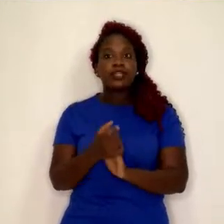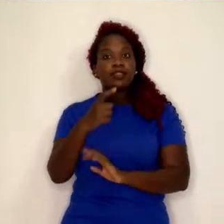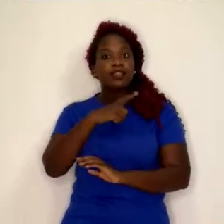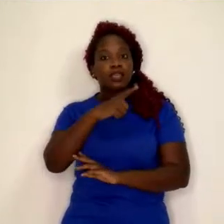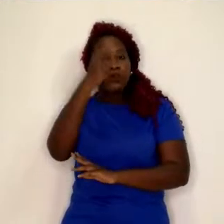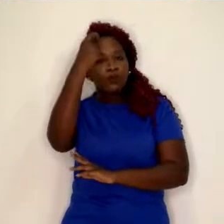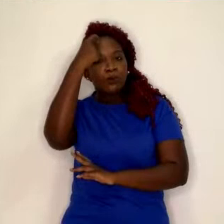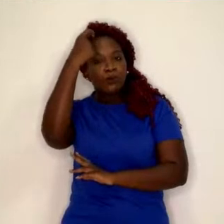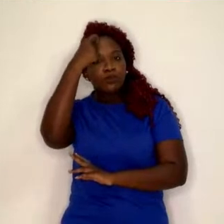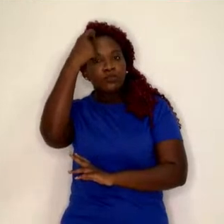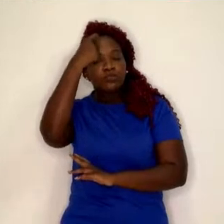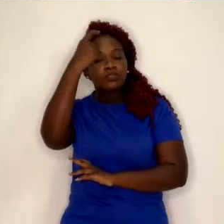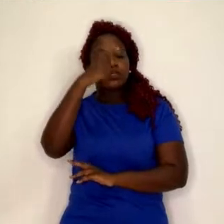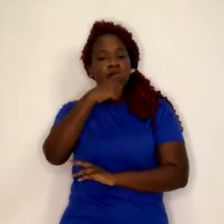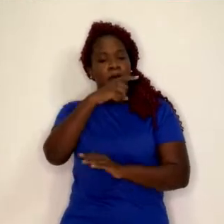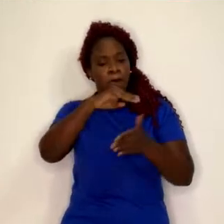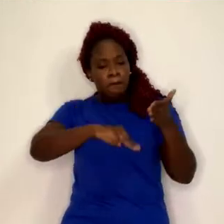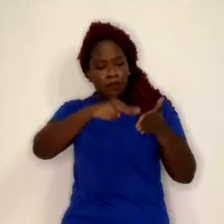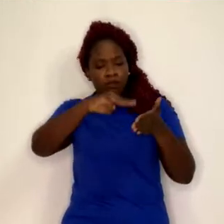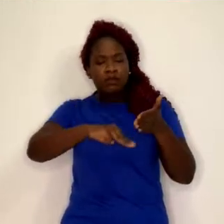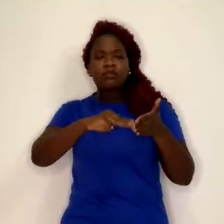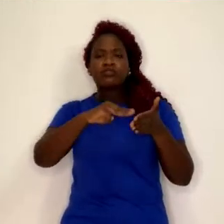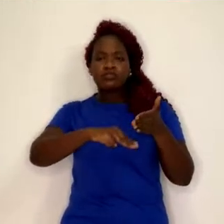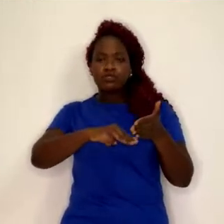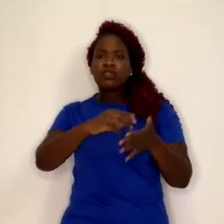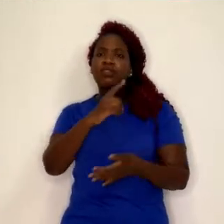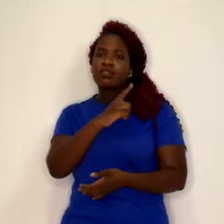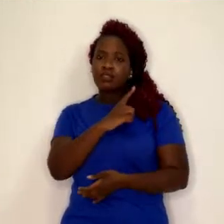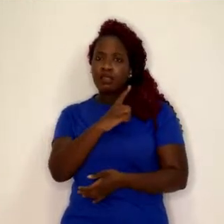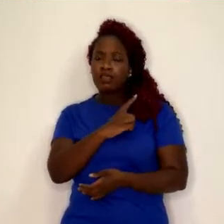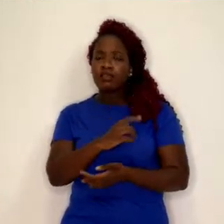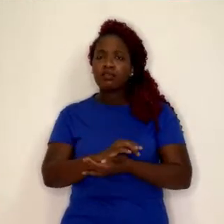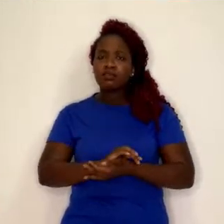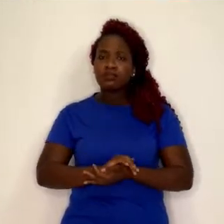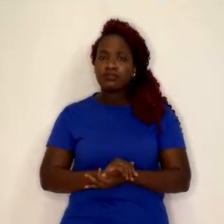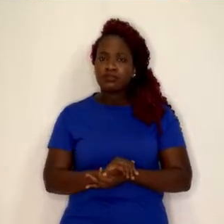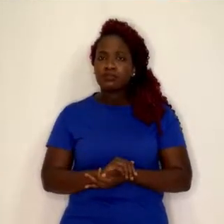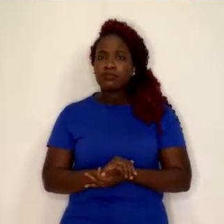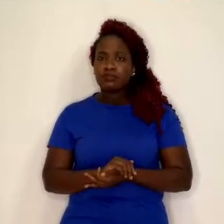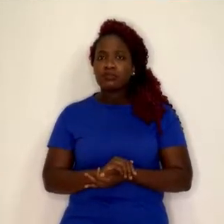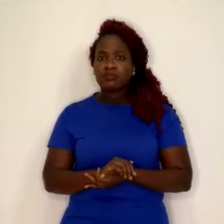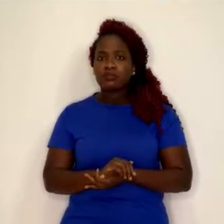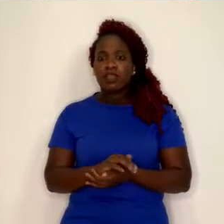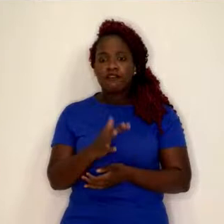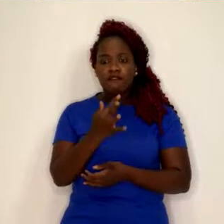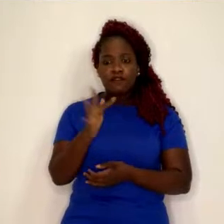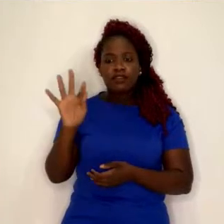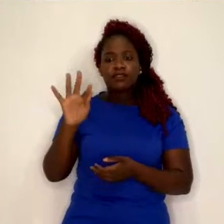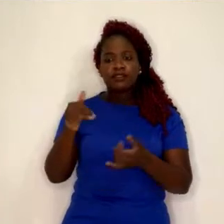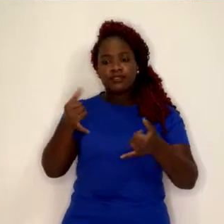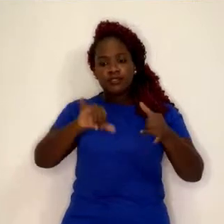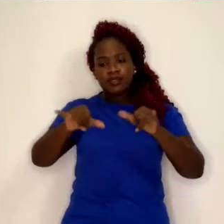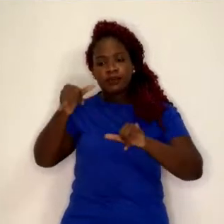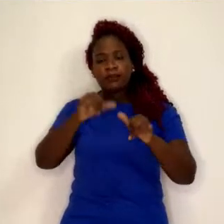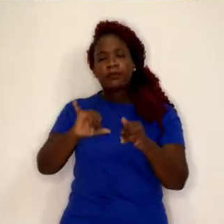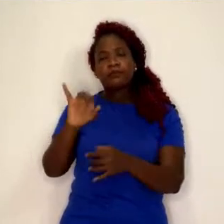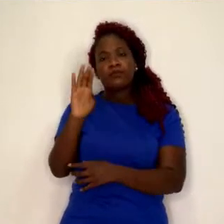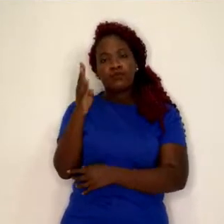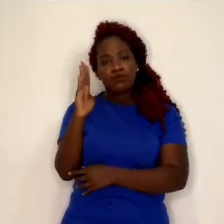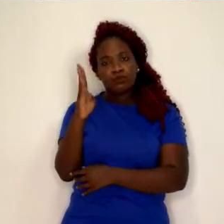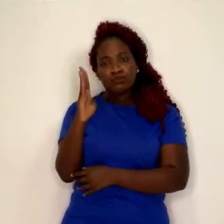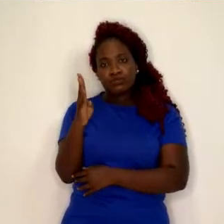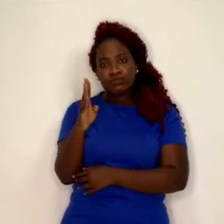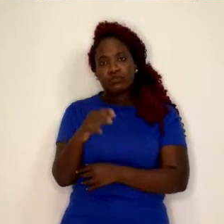education is to have an awareness that there is a method to measure physics,